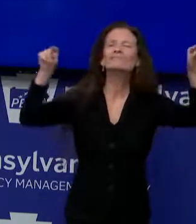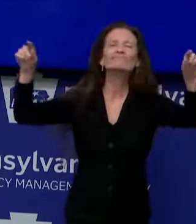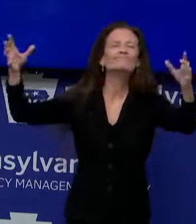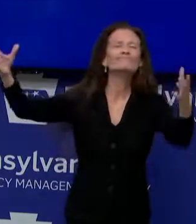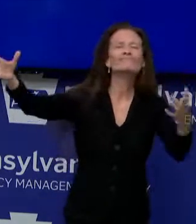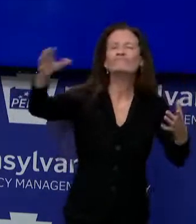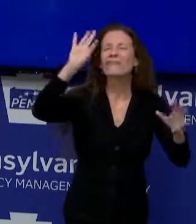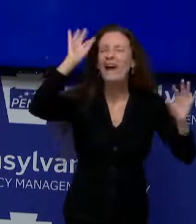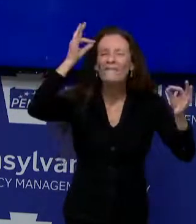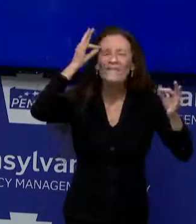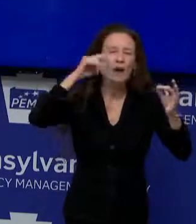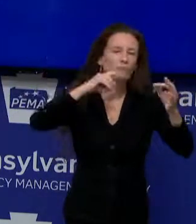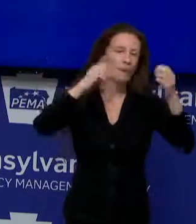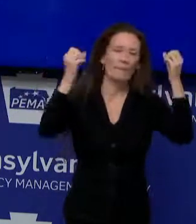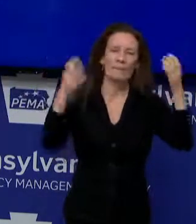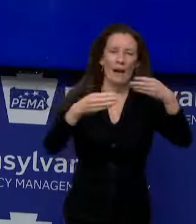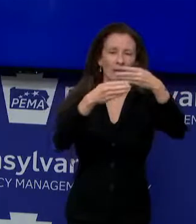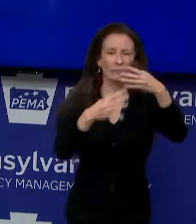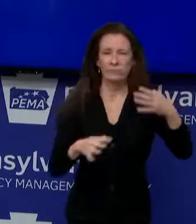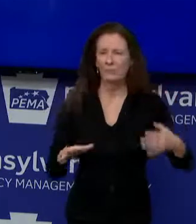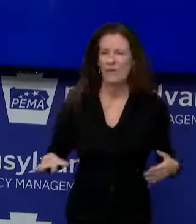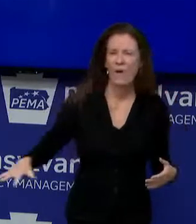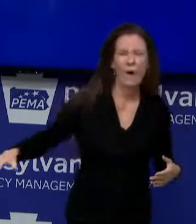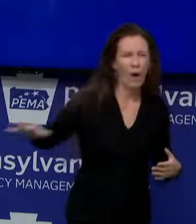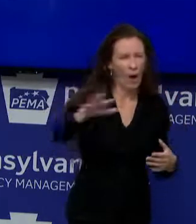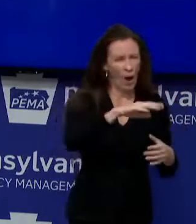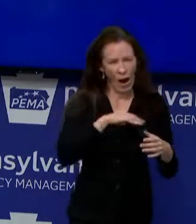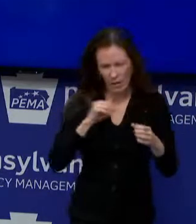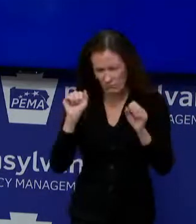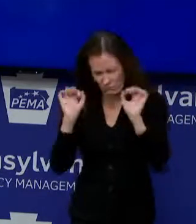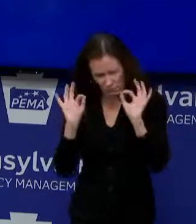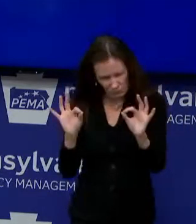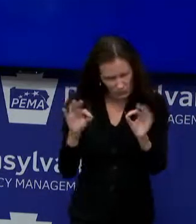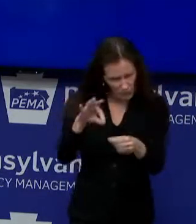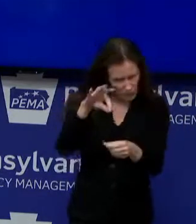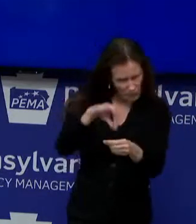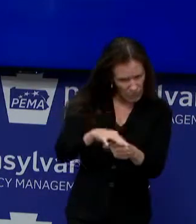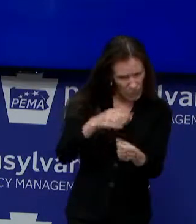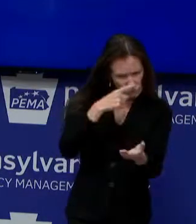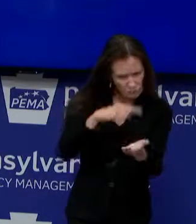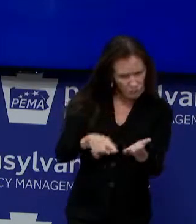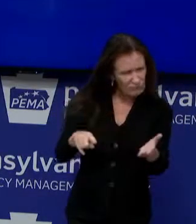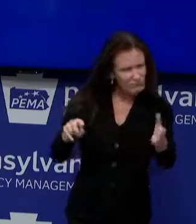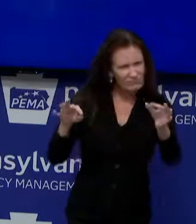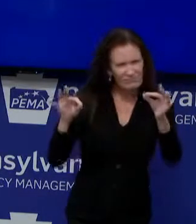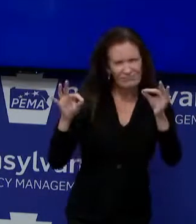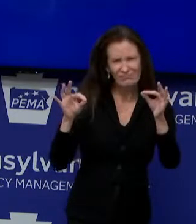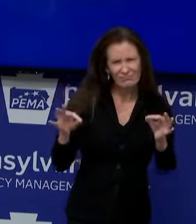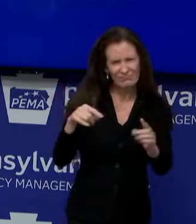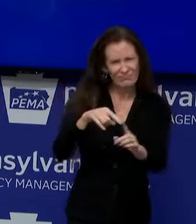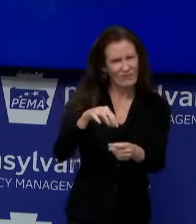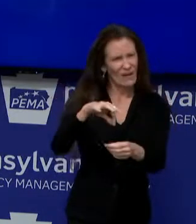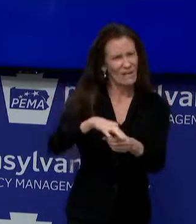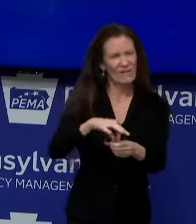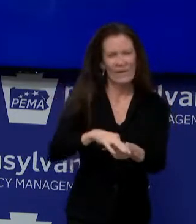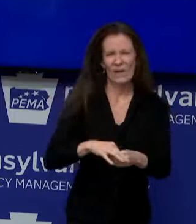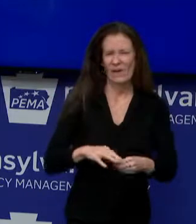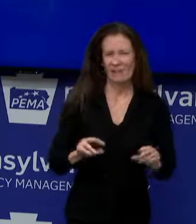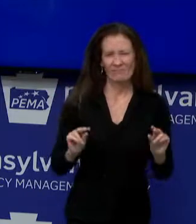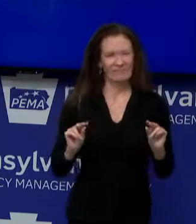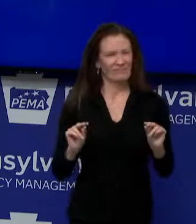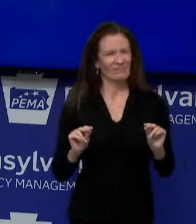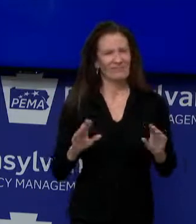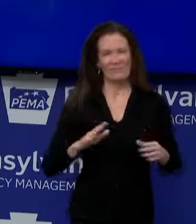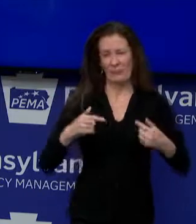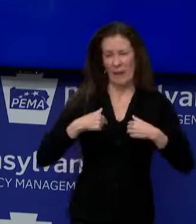highest level of security and integrity of Pennsylvania's election processes. A layered set of defenses are in place in the Commonwealth to protect